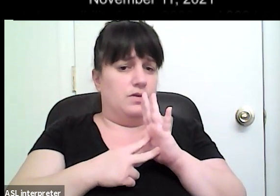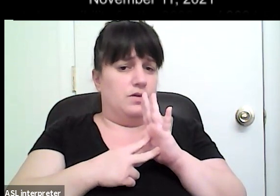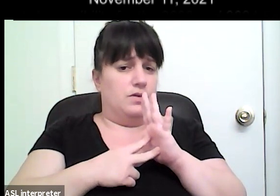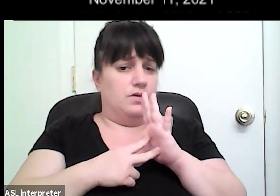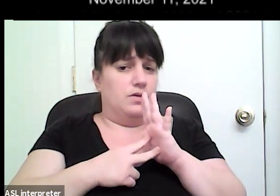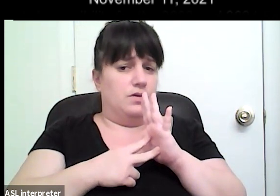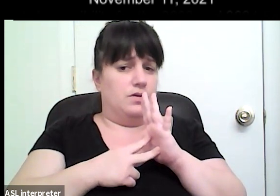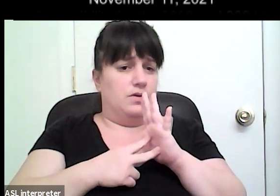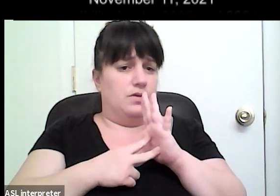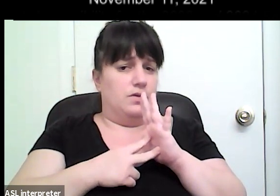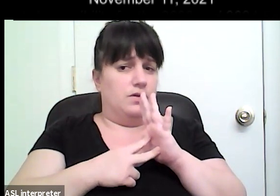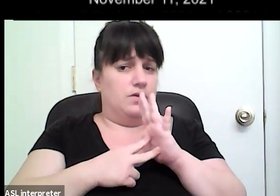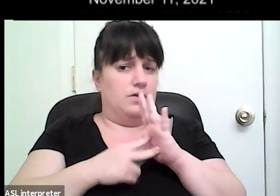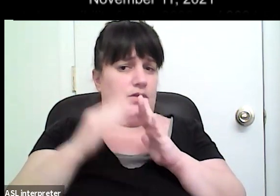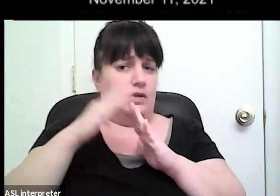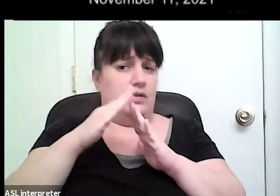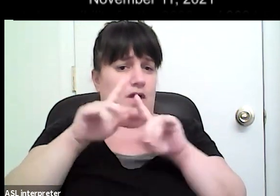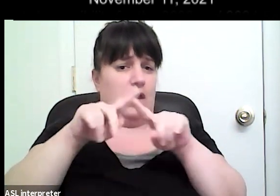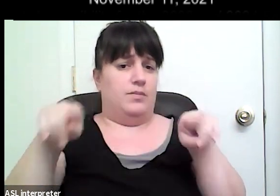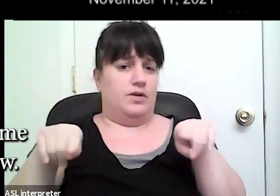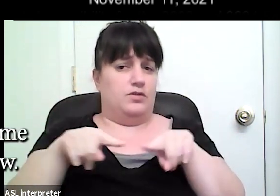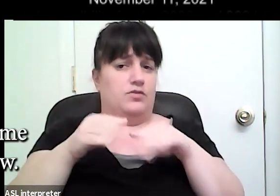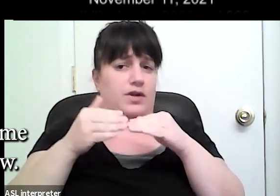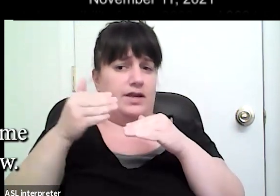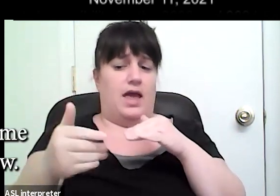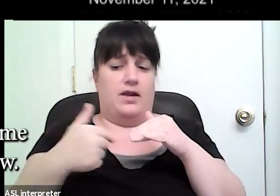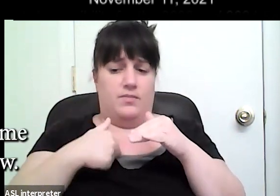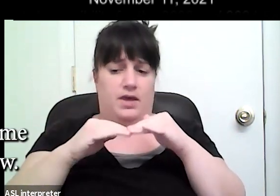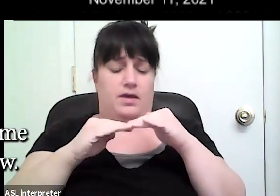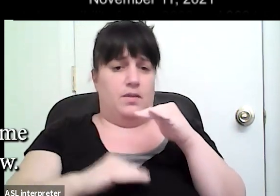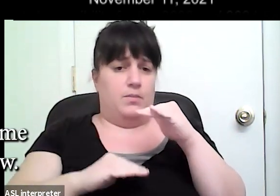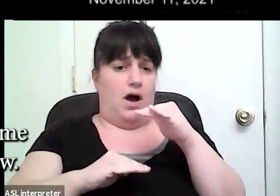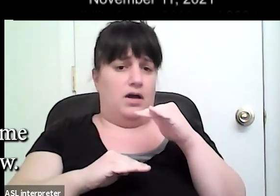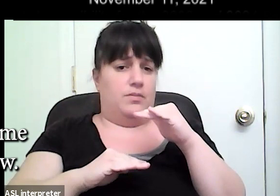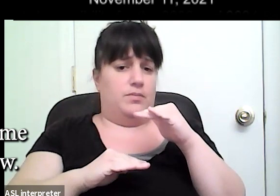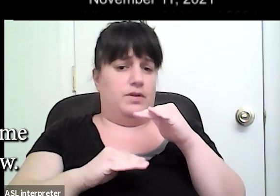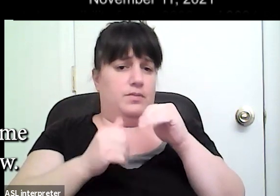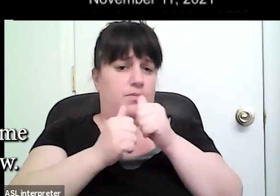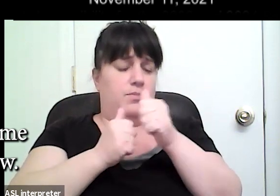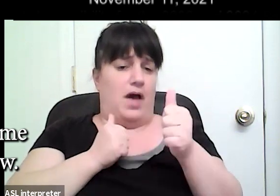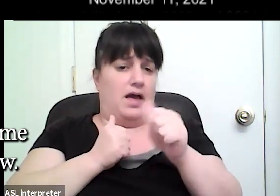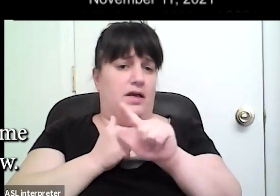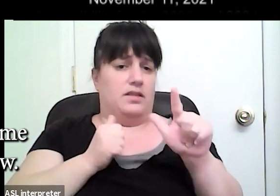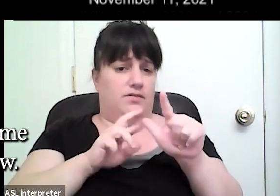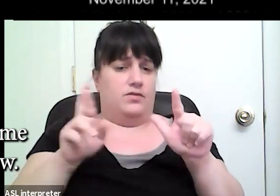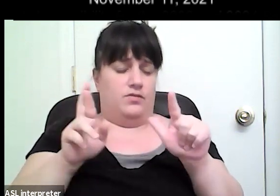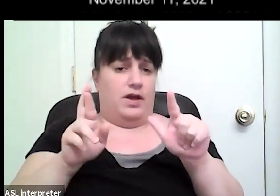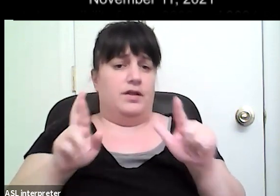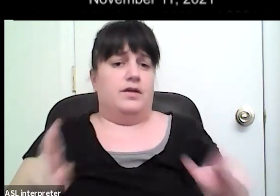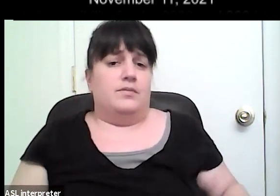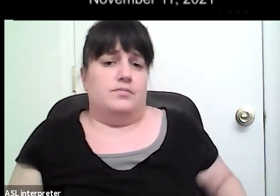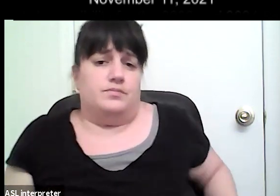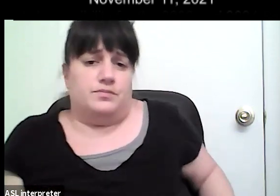plane, and the top of the screen is actually ahead of me, and the bottom of the screen back of me, and left and right is left and right. Now,